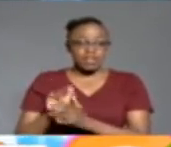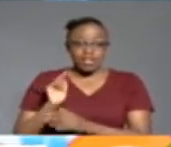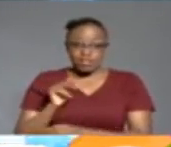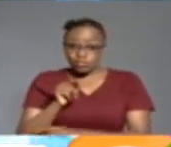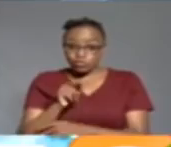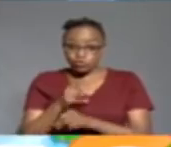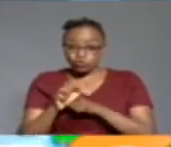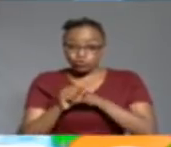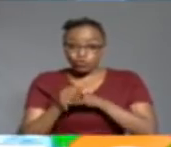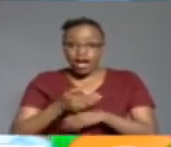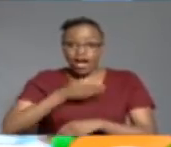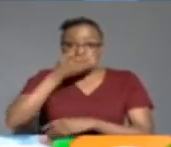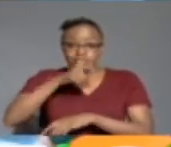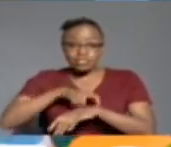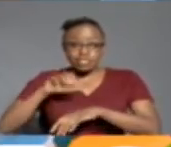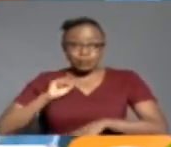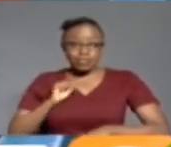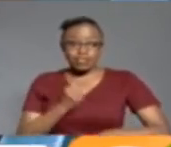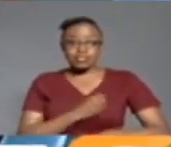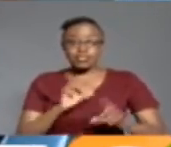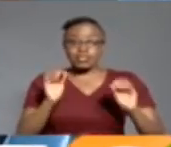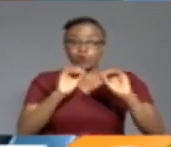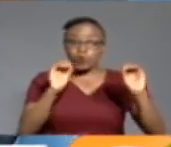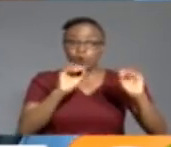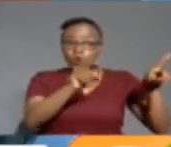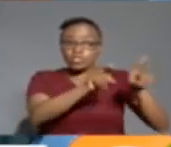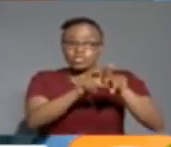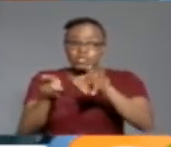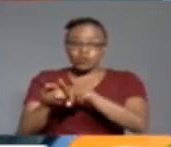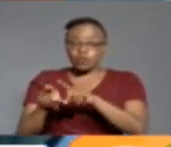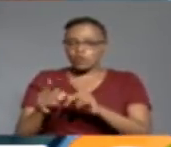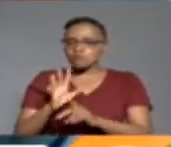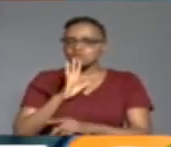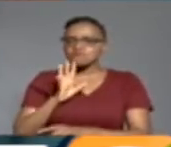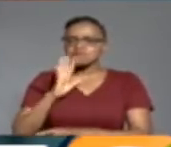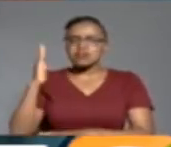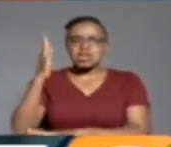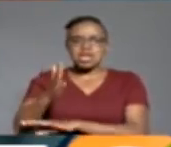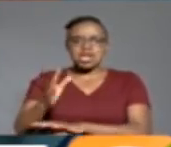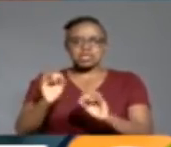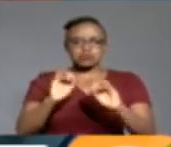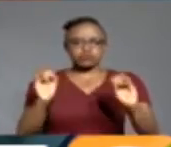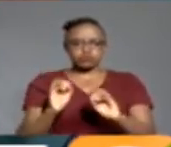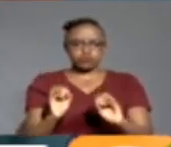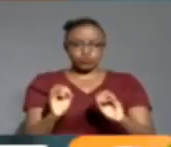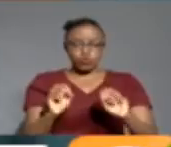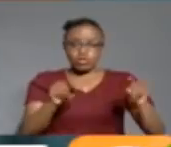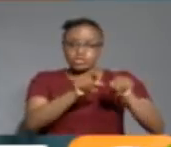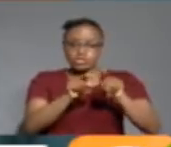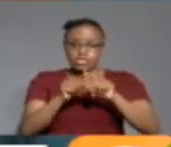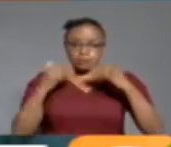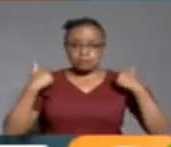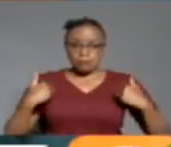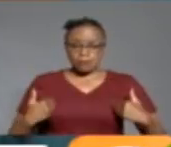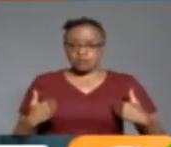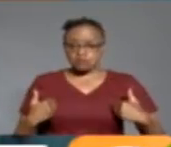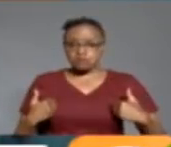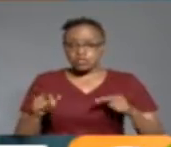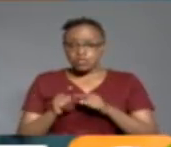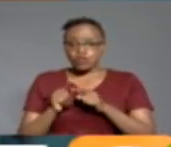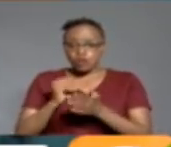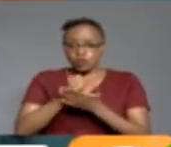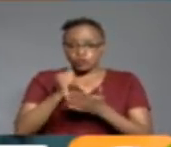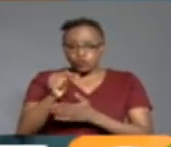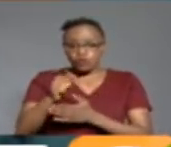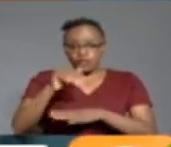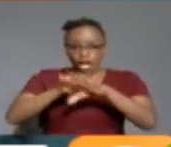heckle when you're in the Senate. And you shall also not be addressing each other directly. The same way I indulge him to refer to